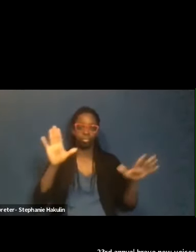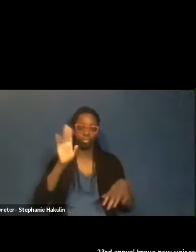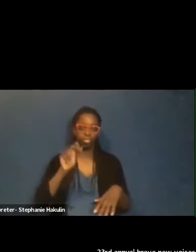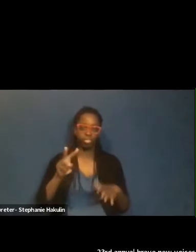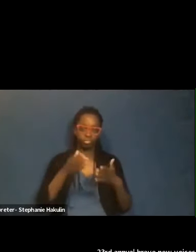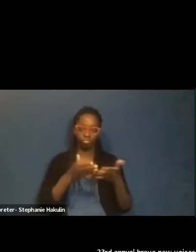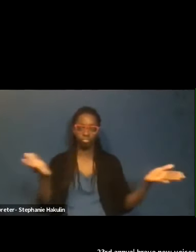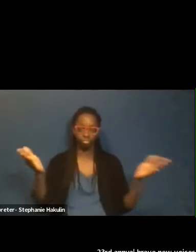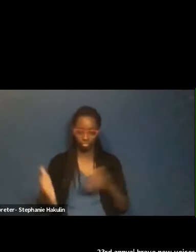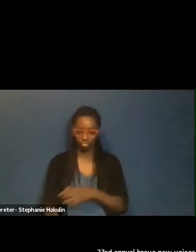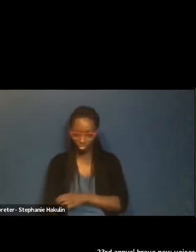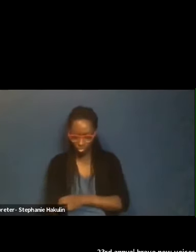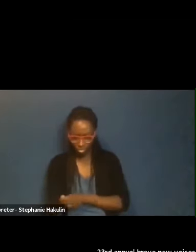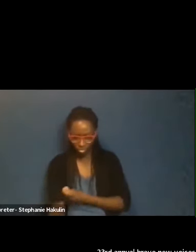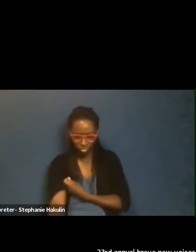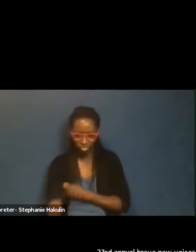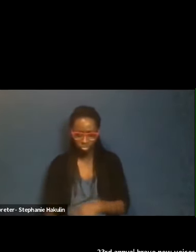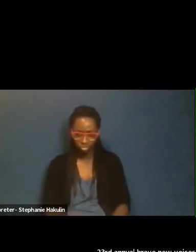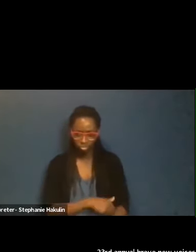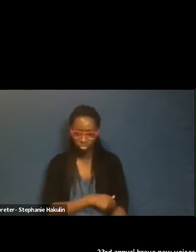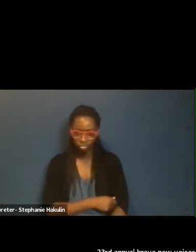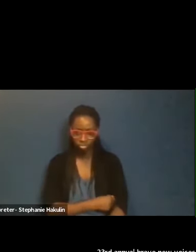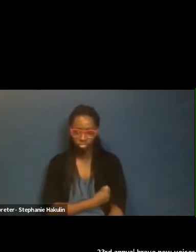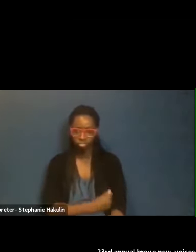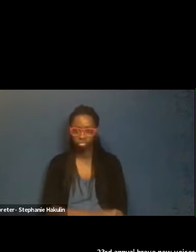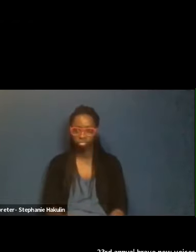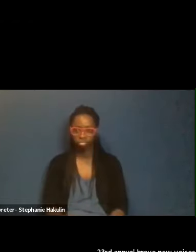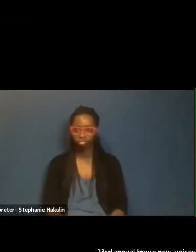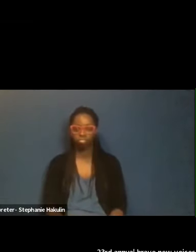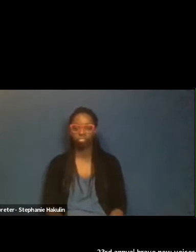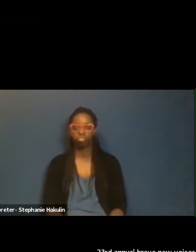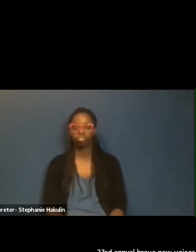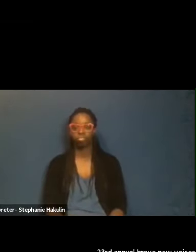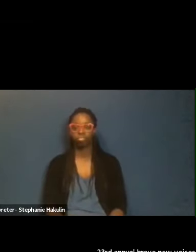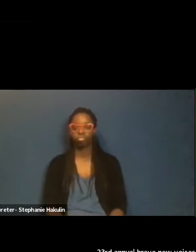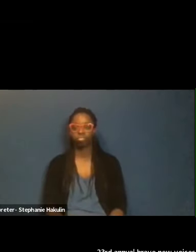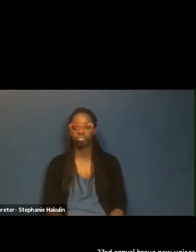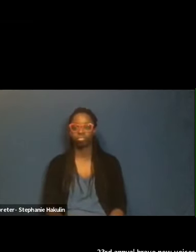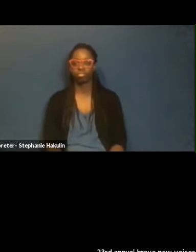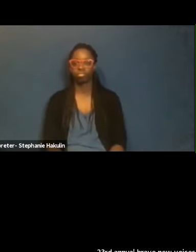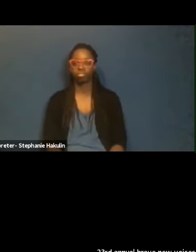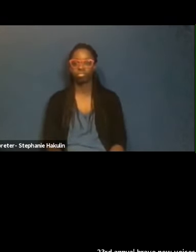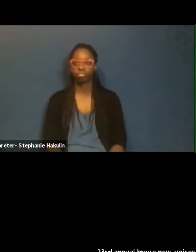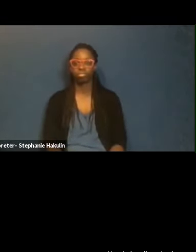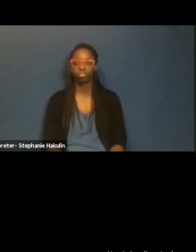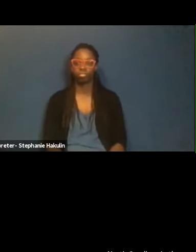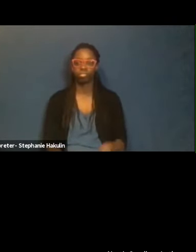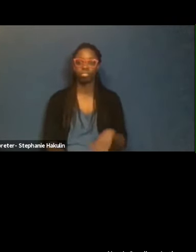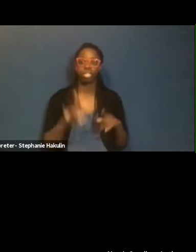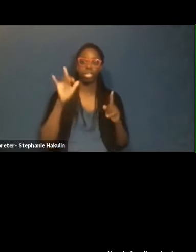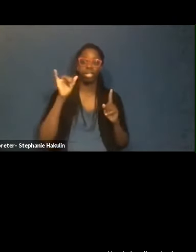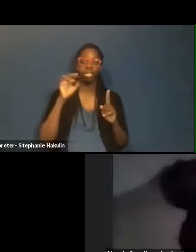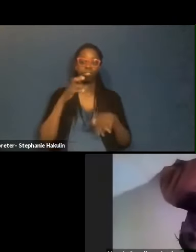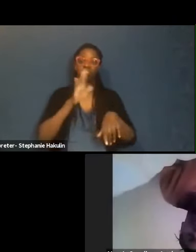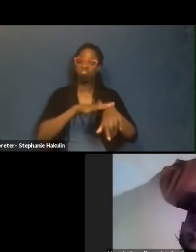Fayetteville will be bringing up a live piece, Trigger Warning, Sexual Abuse.